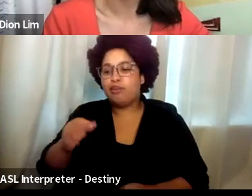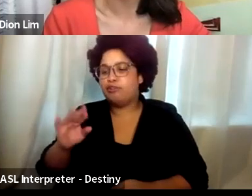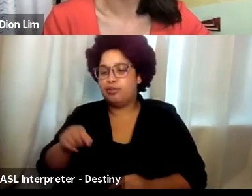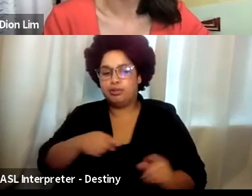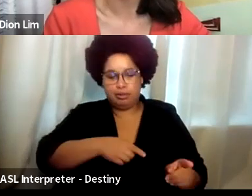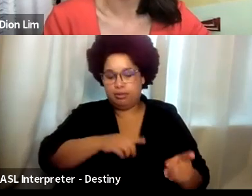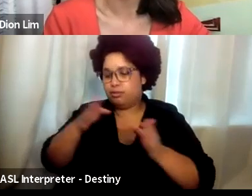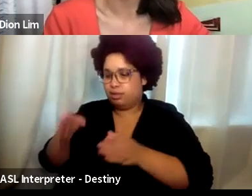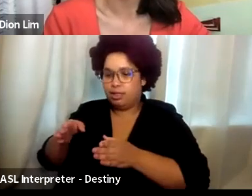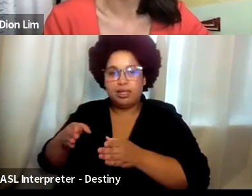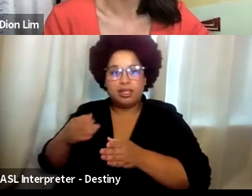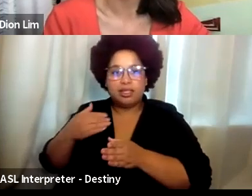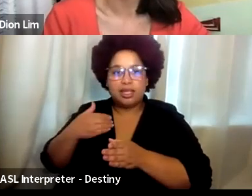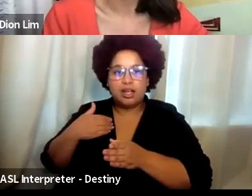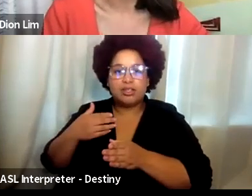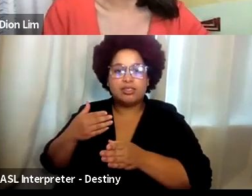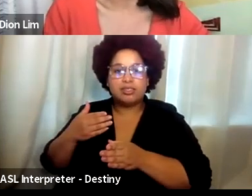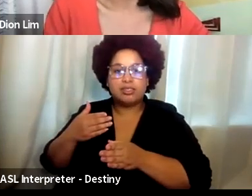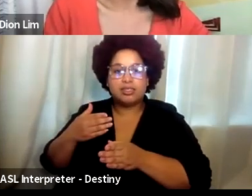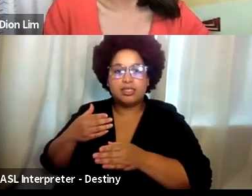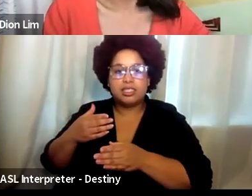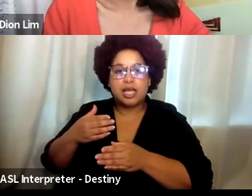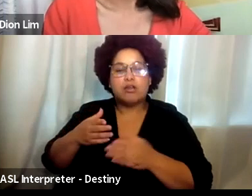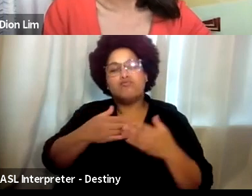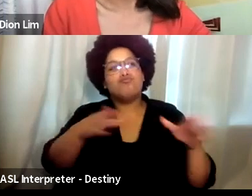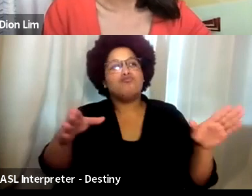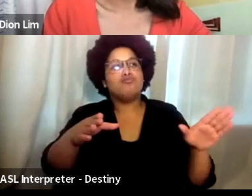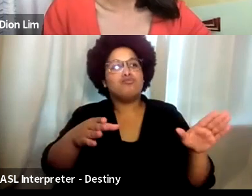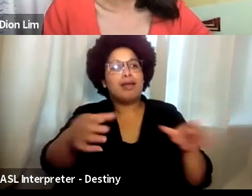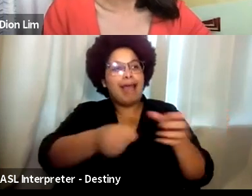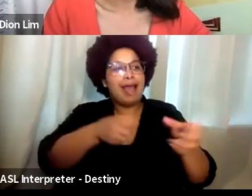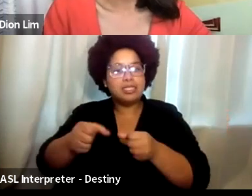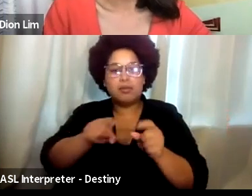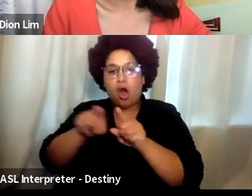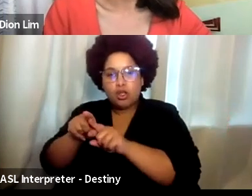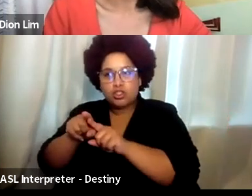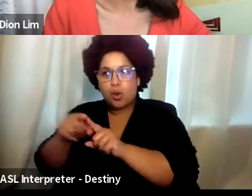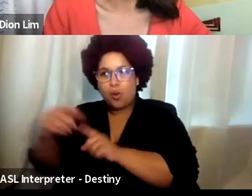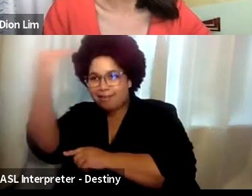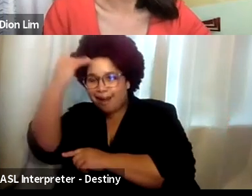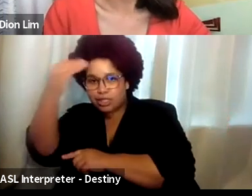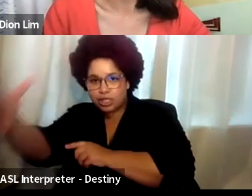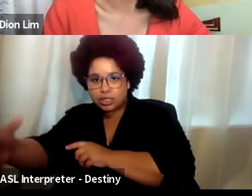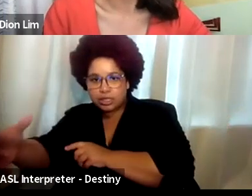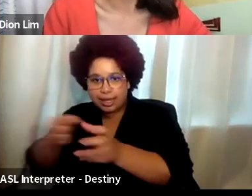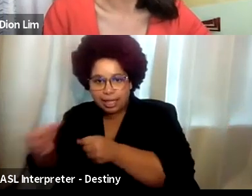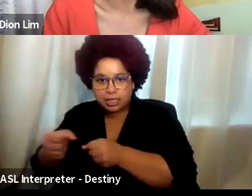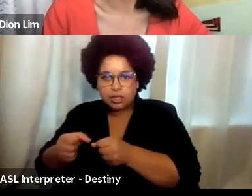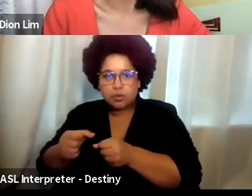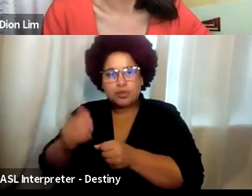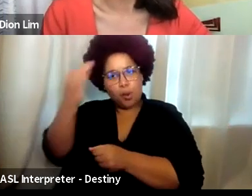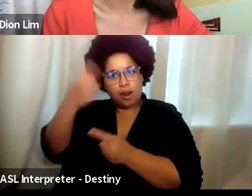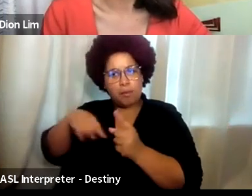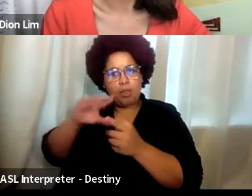I feel like there's blind casting, but on the other end, there's conscious casting. And we also need to be consciously aware of the stories that we're actually telling